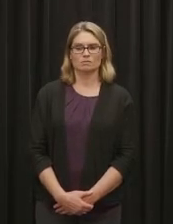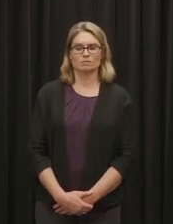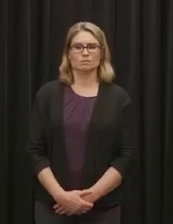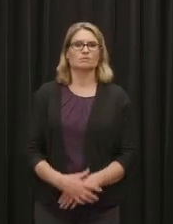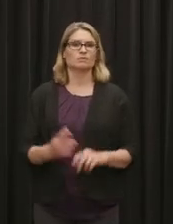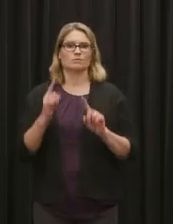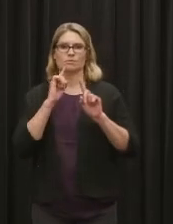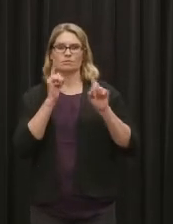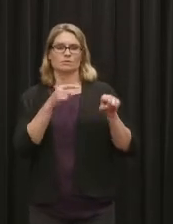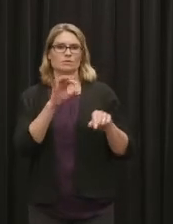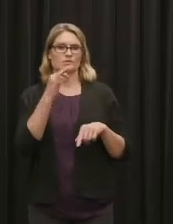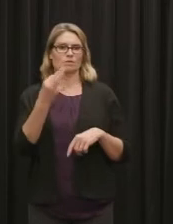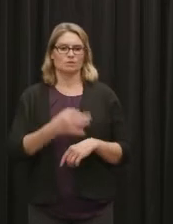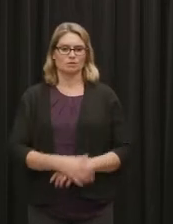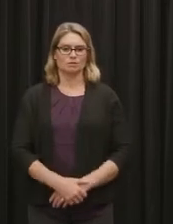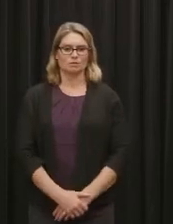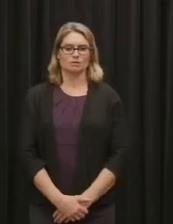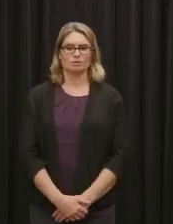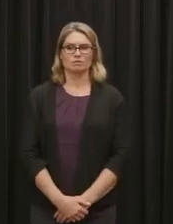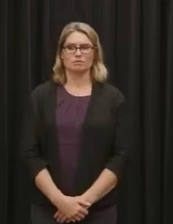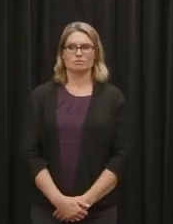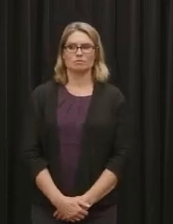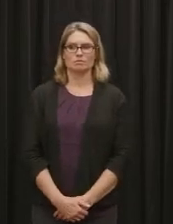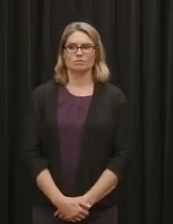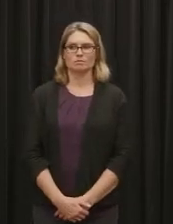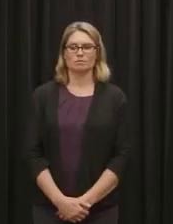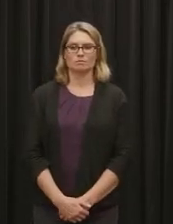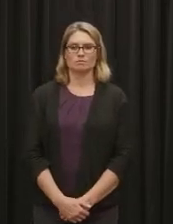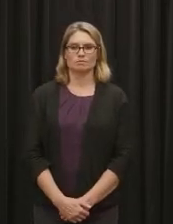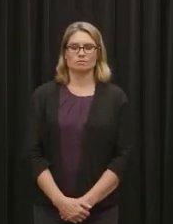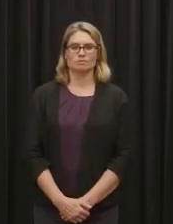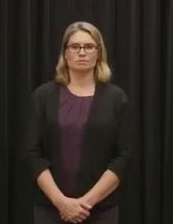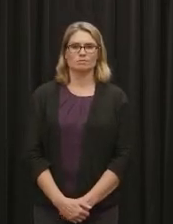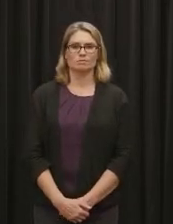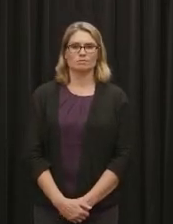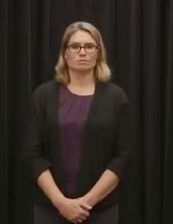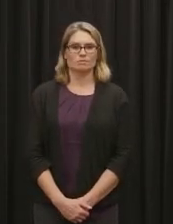contaminated, or can it be avoided? Every situation is different.